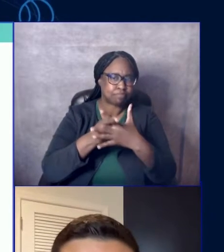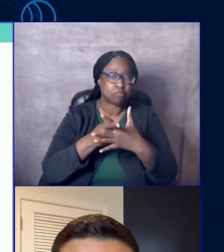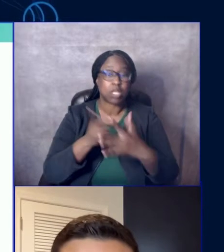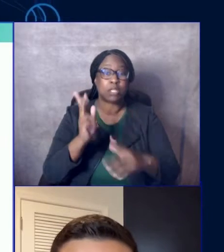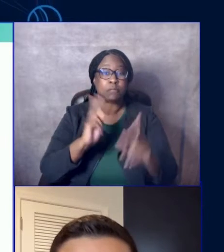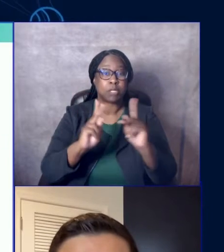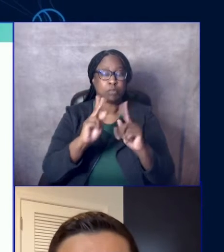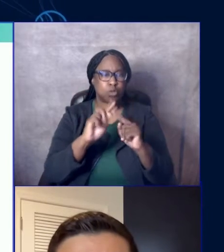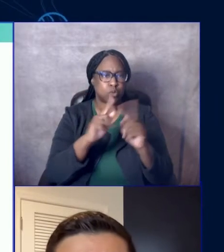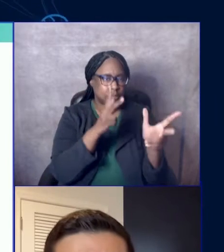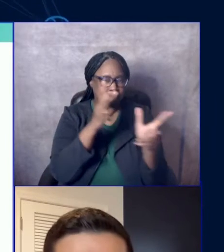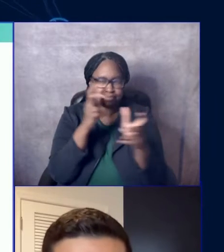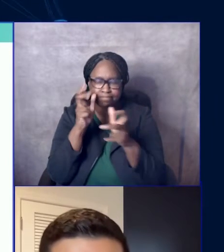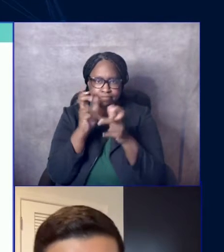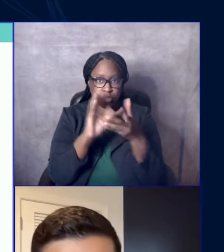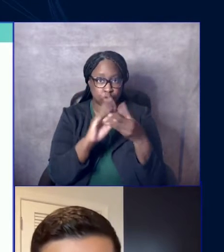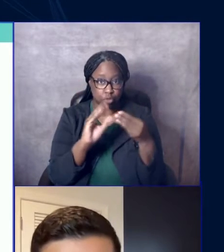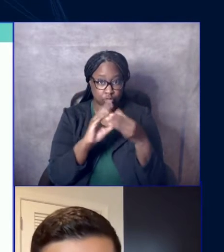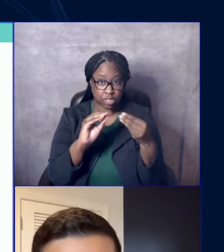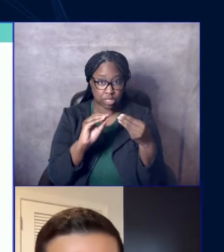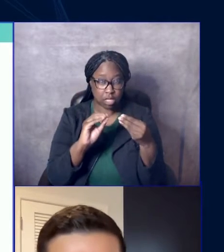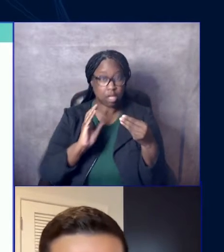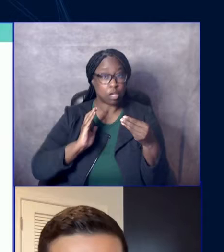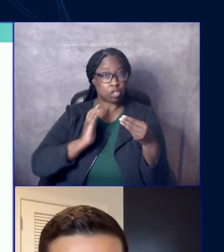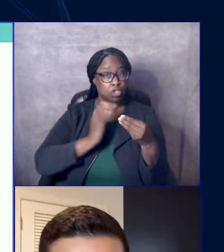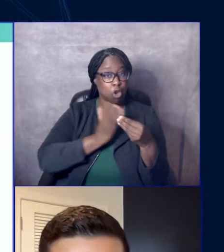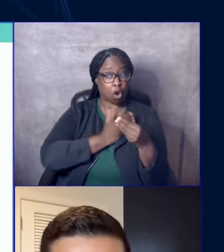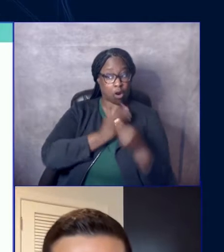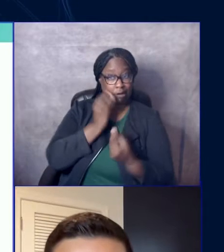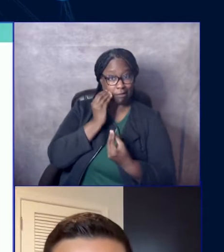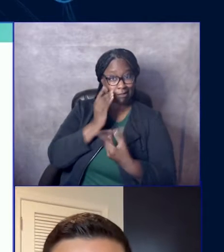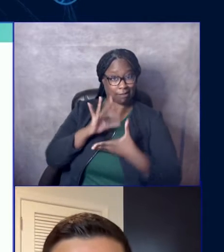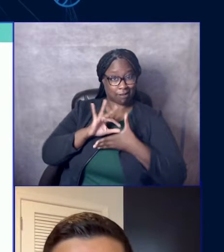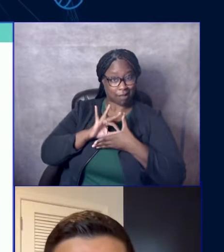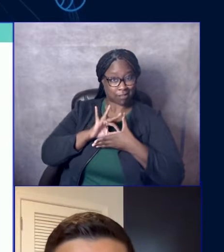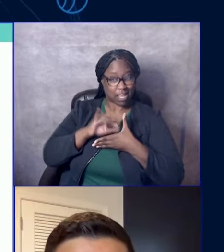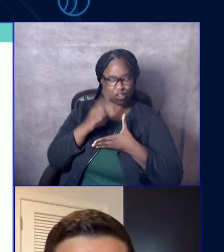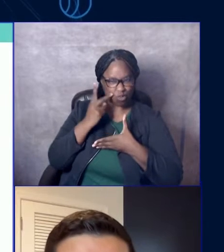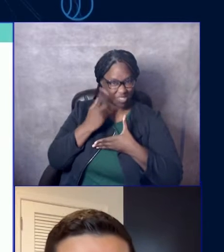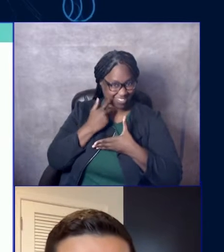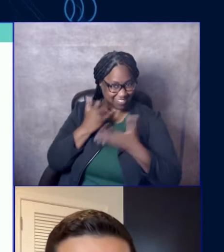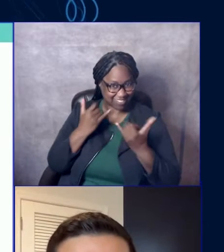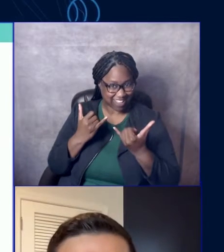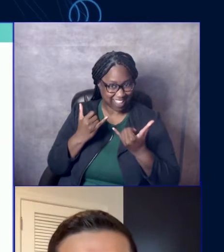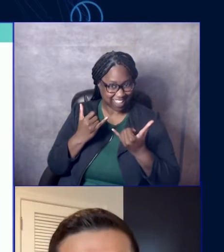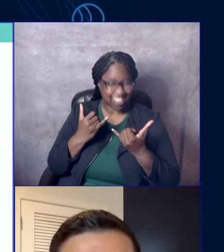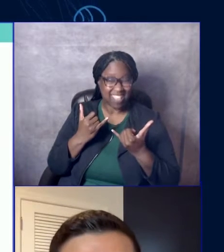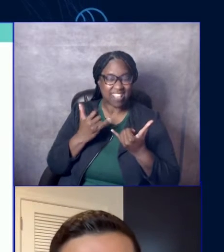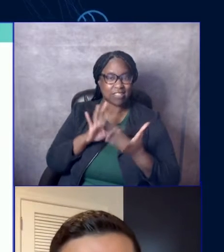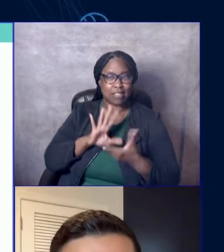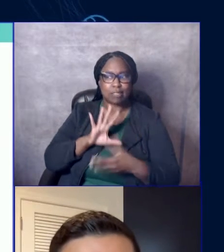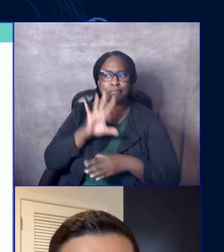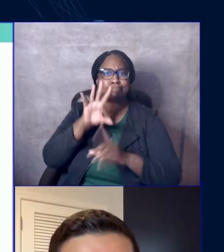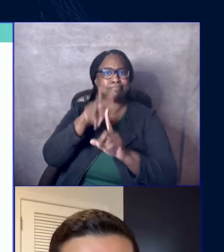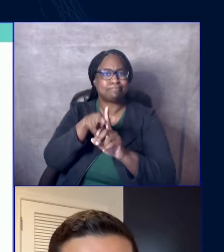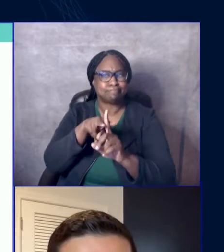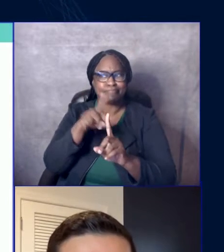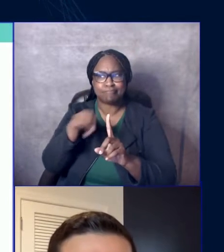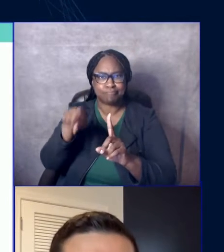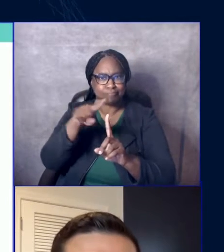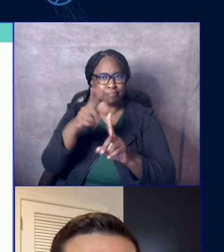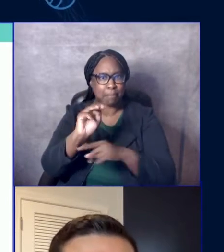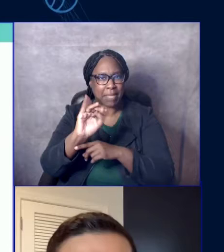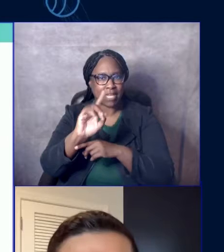these stories and turning our owned content, which you got to see, into earned media. And there's 2 really good examples of doing